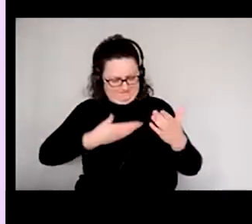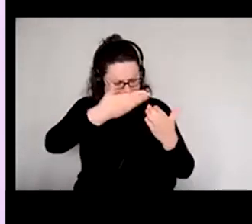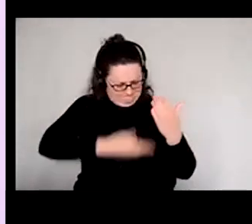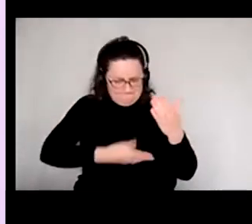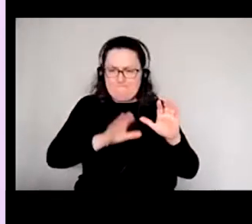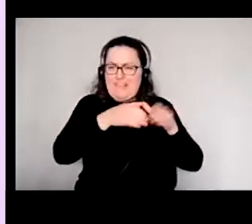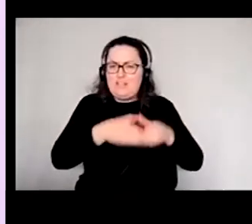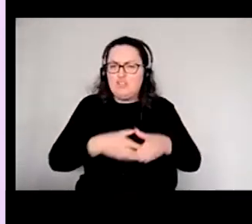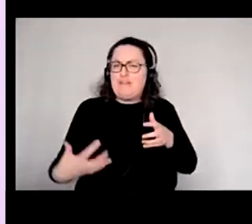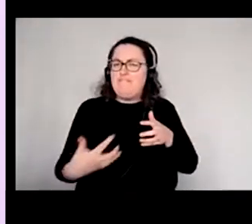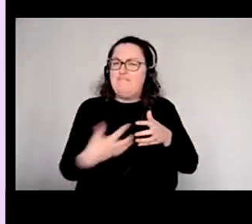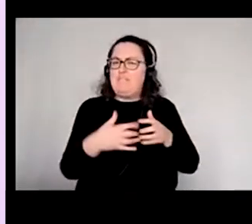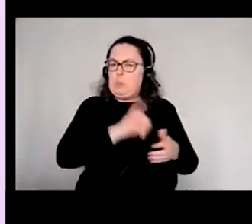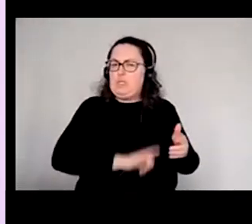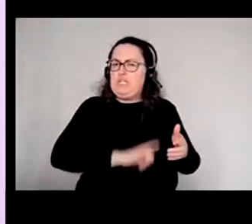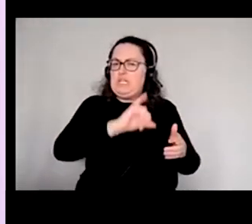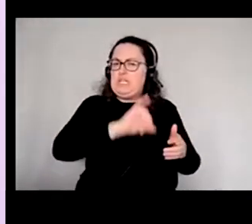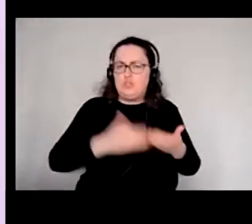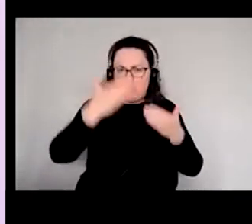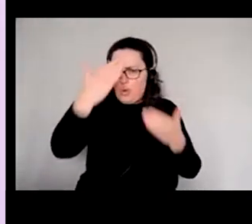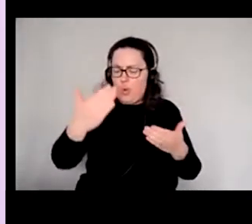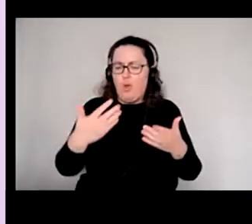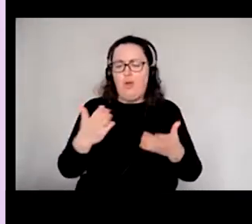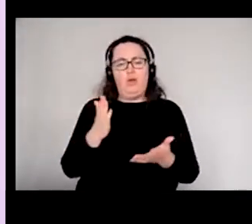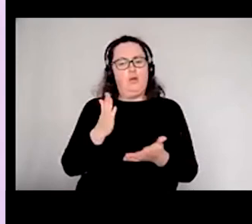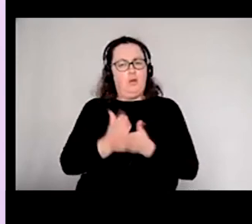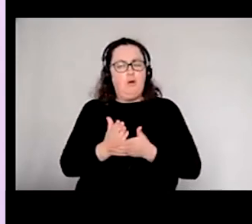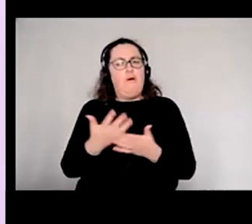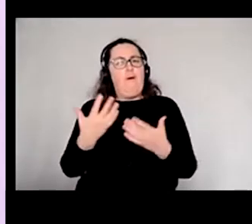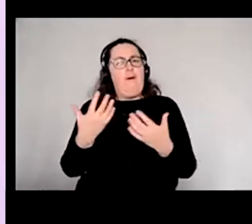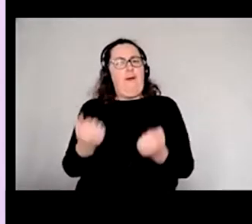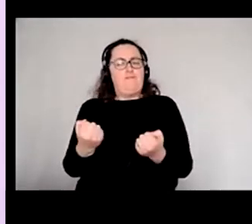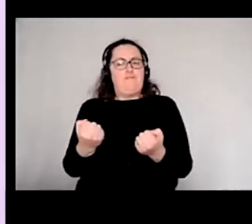and complicated. And I think it's a very nuanced and individual,